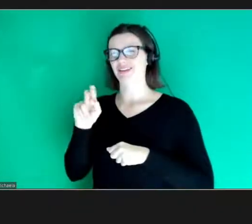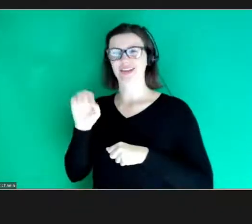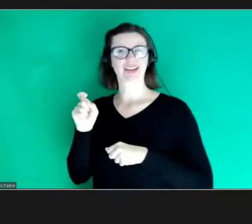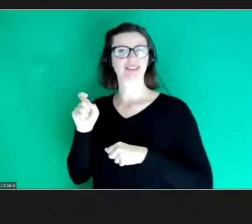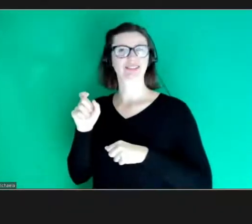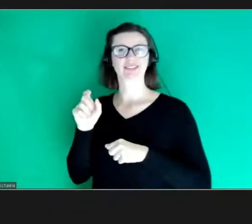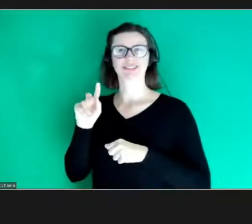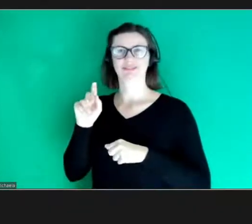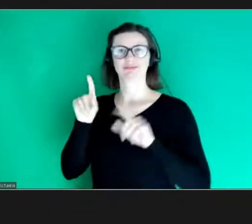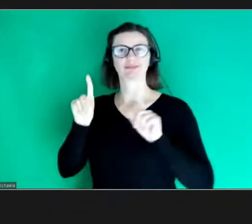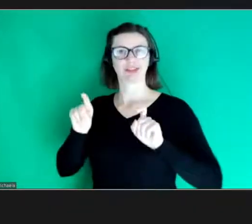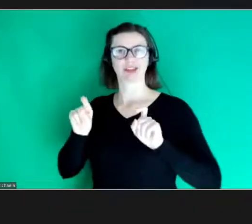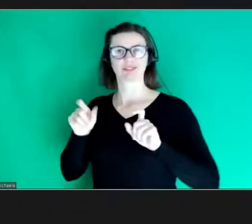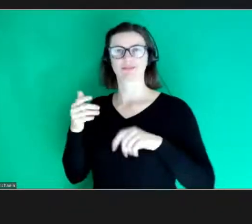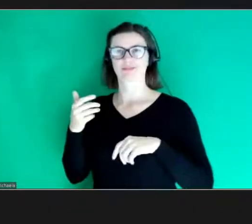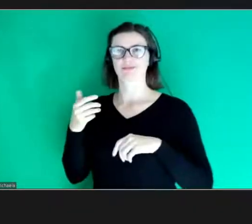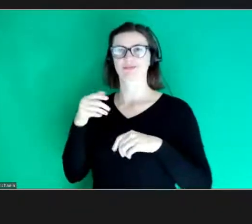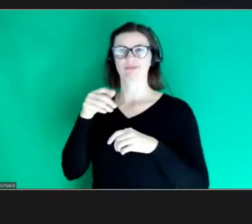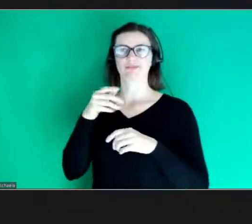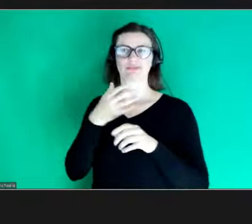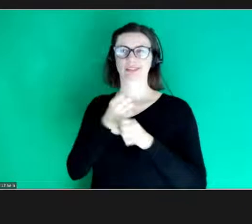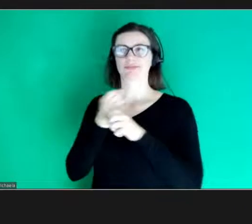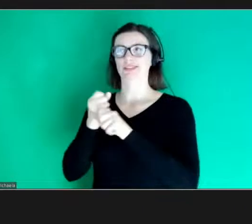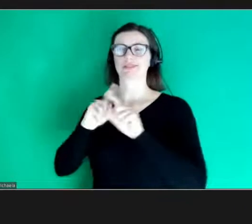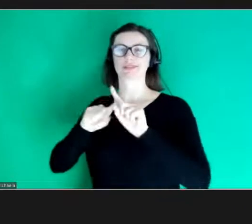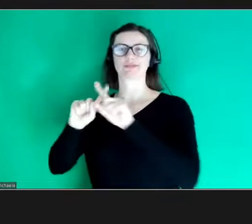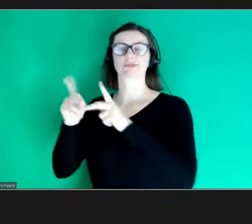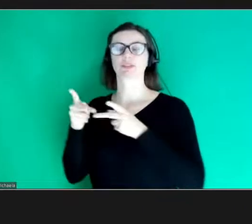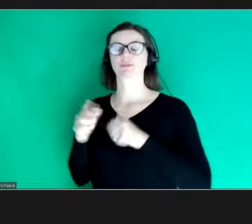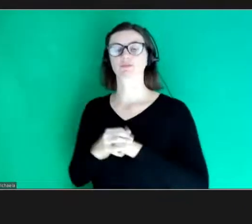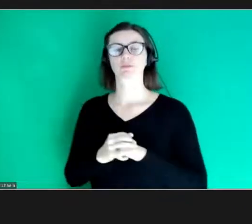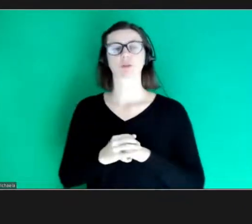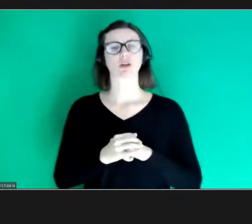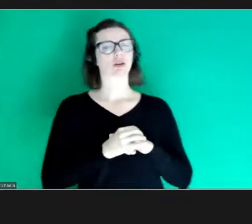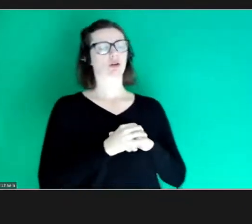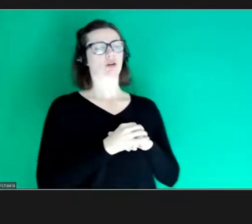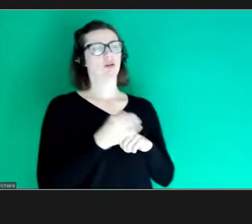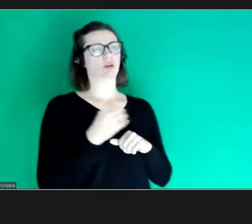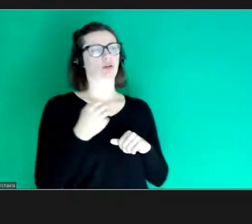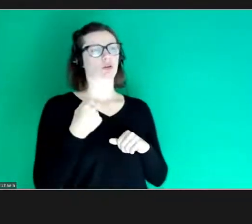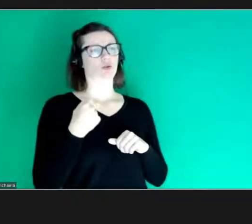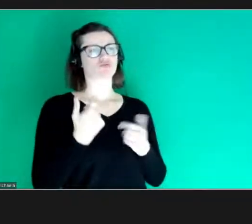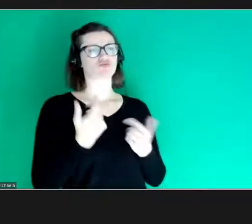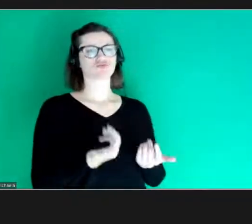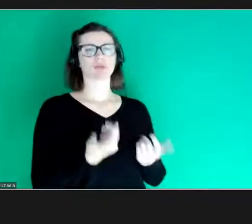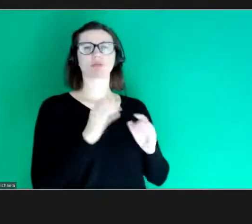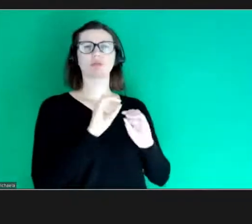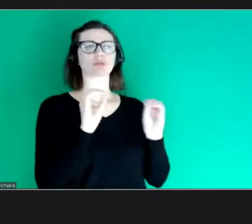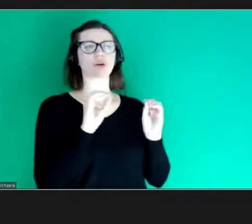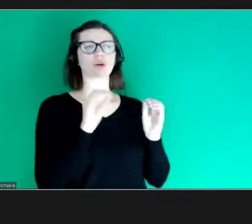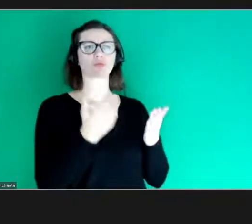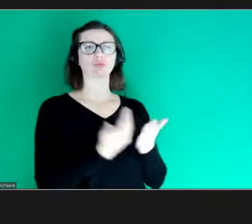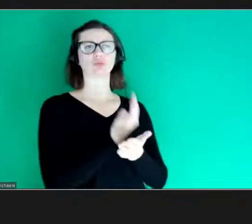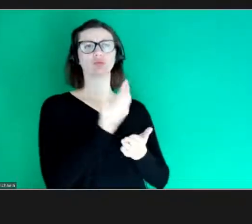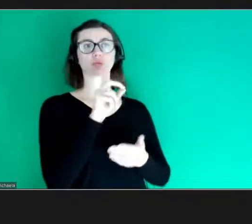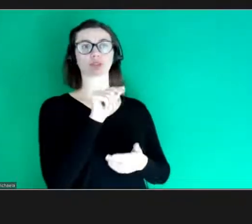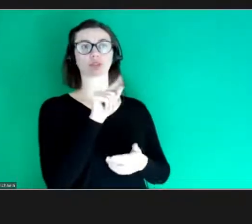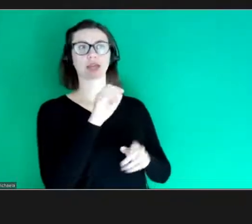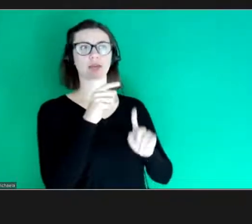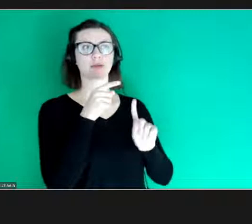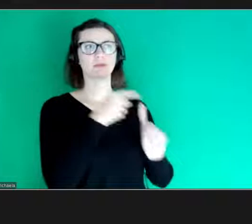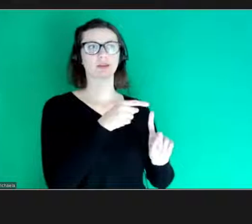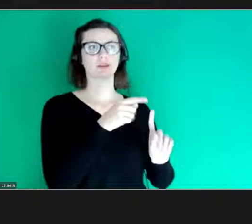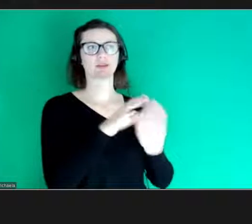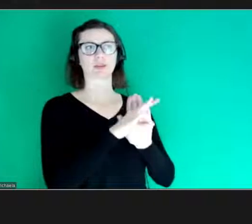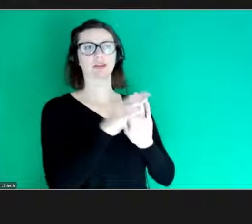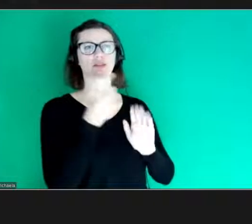I think, but we have not there's been no new date picked in terms of the slowdown that's kind